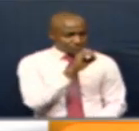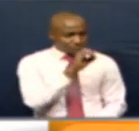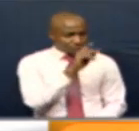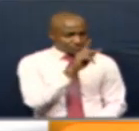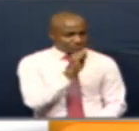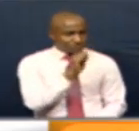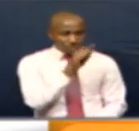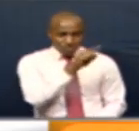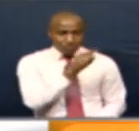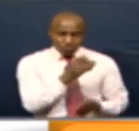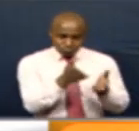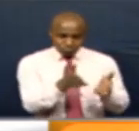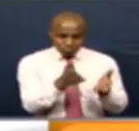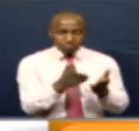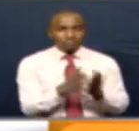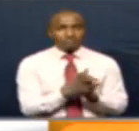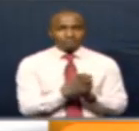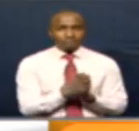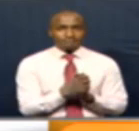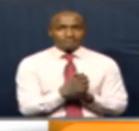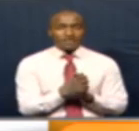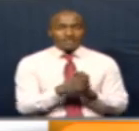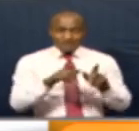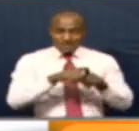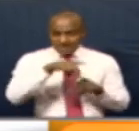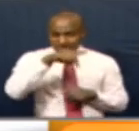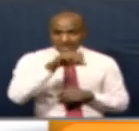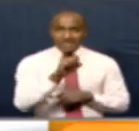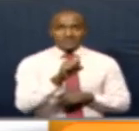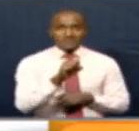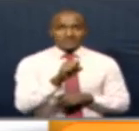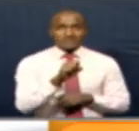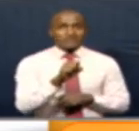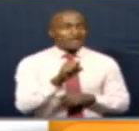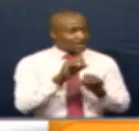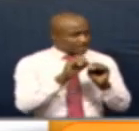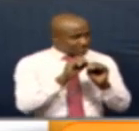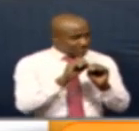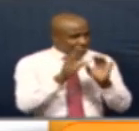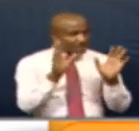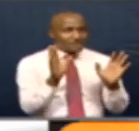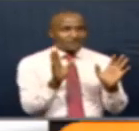presence here and that of the PS, there has been clear,